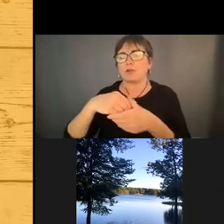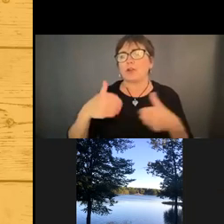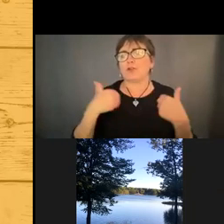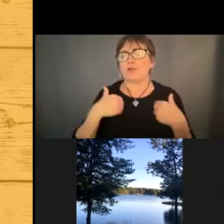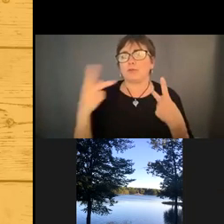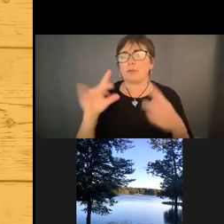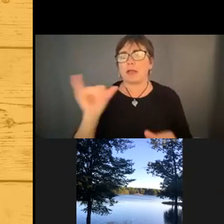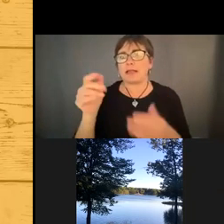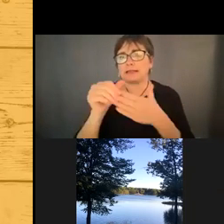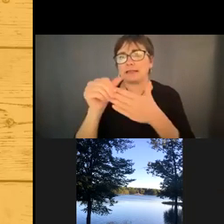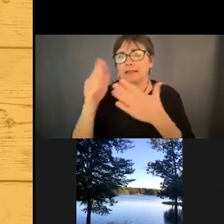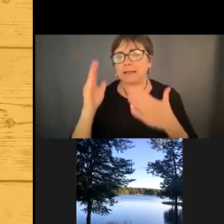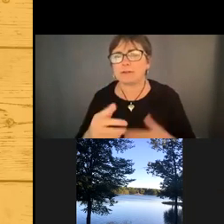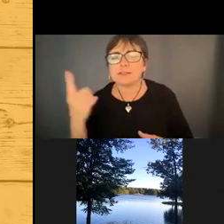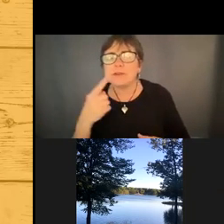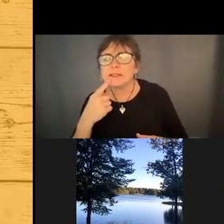I'm here to support Cheryl, but